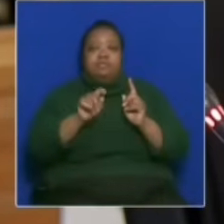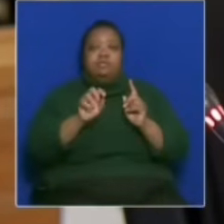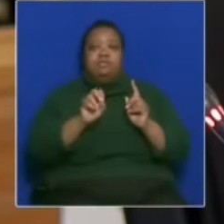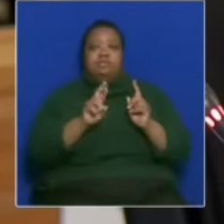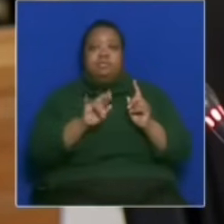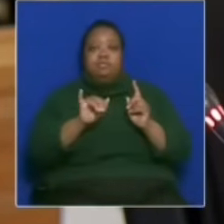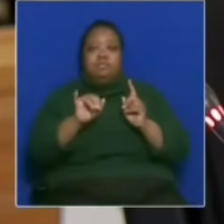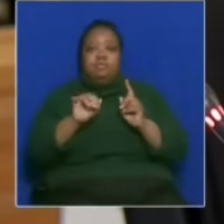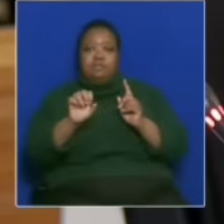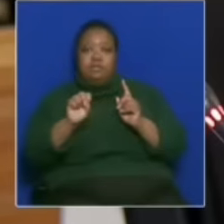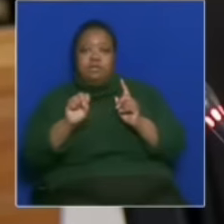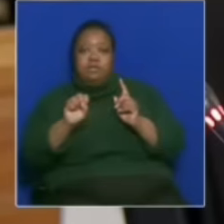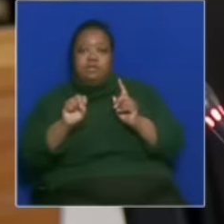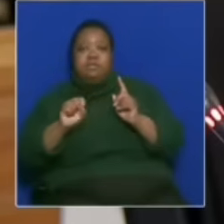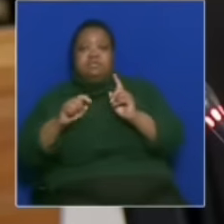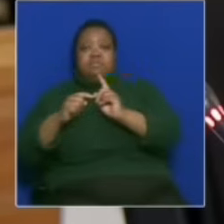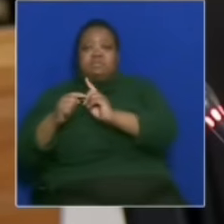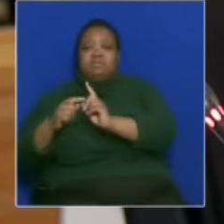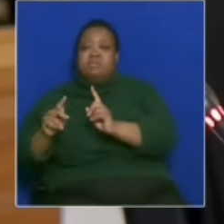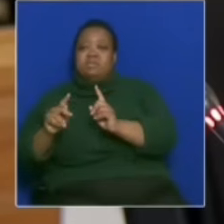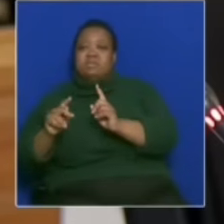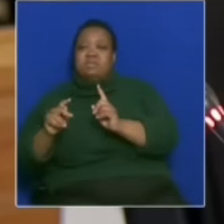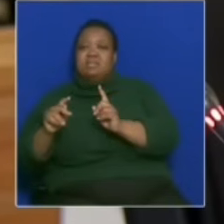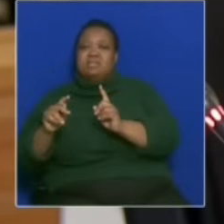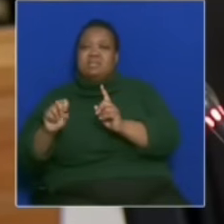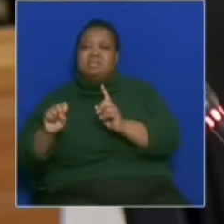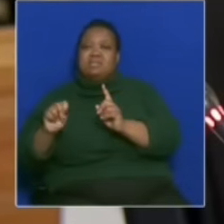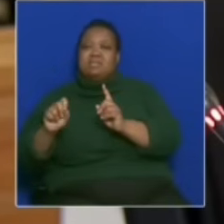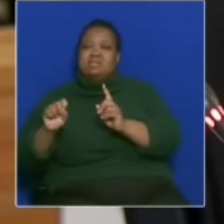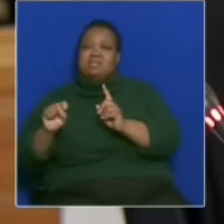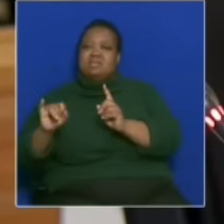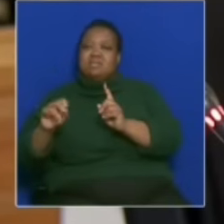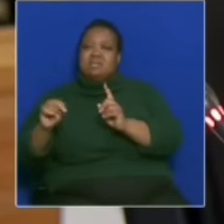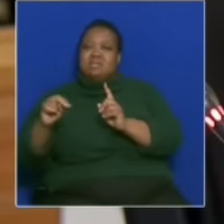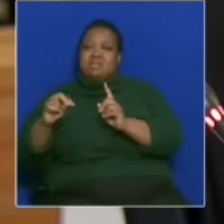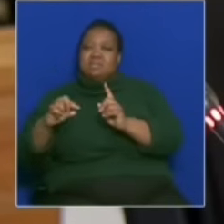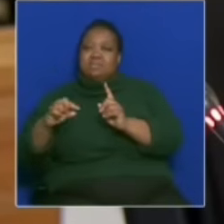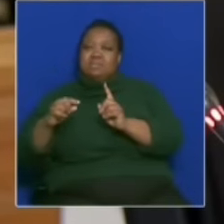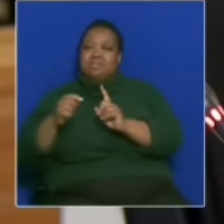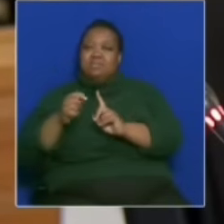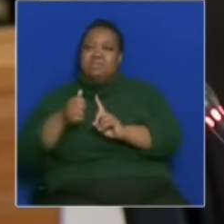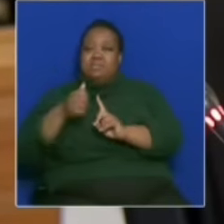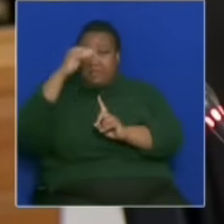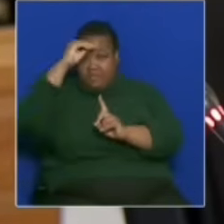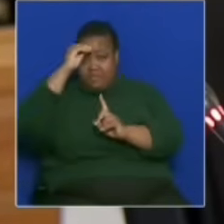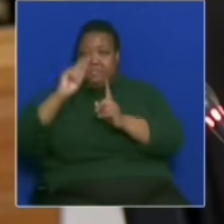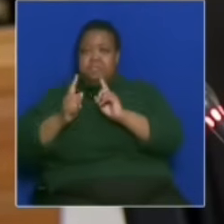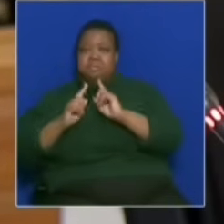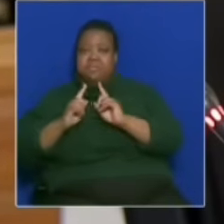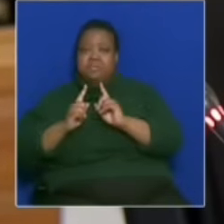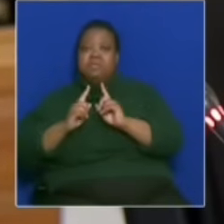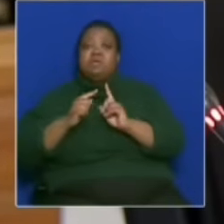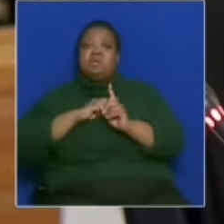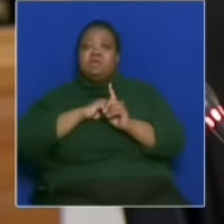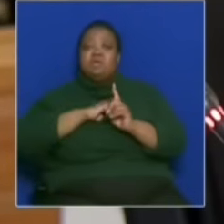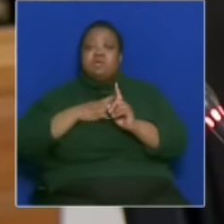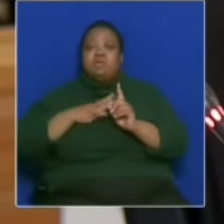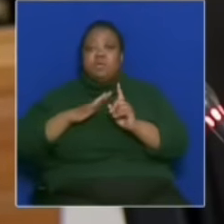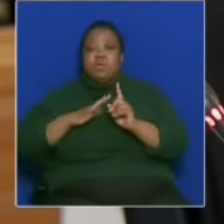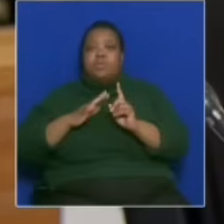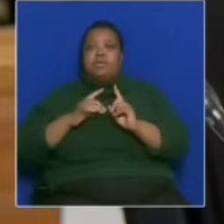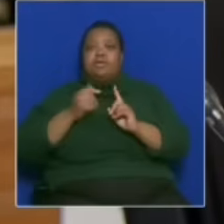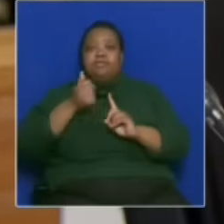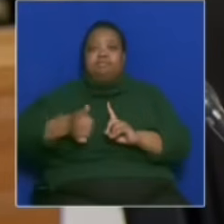Khan, and he wants General Khan to be there because he wants Big Brass there to be able to take over the